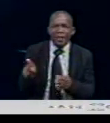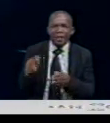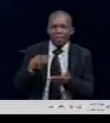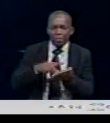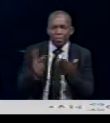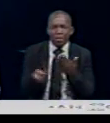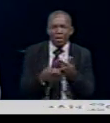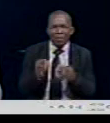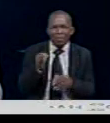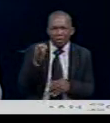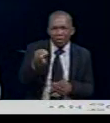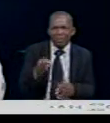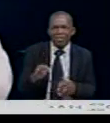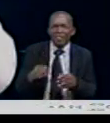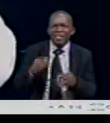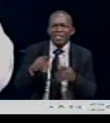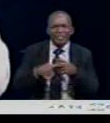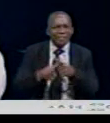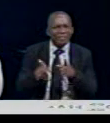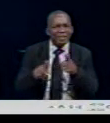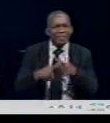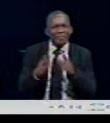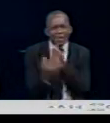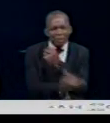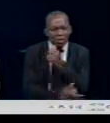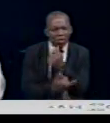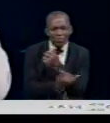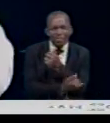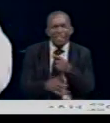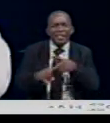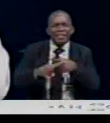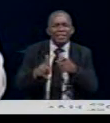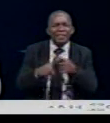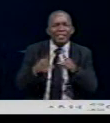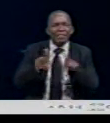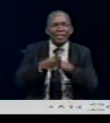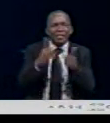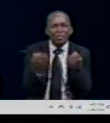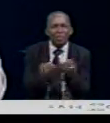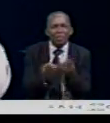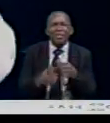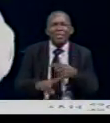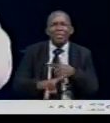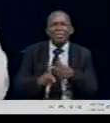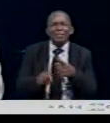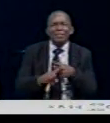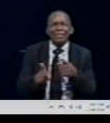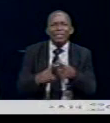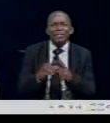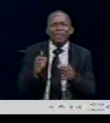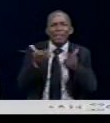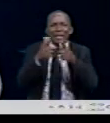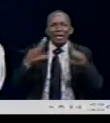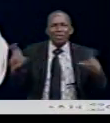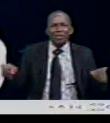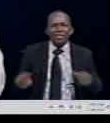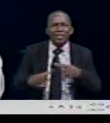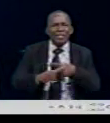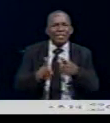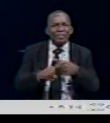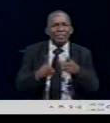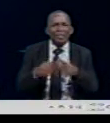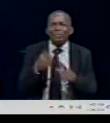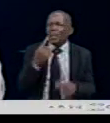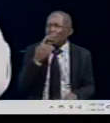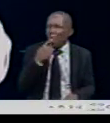in every nation, in every ethnic group, in every people group, in every language, in every